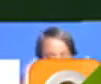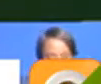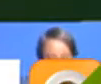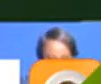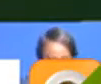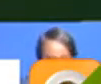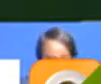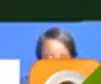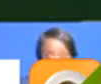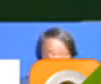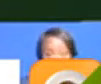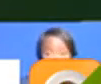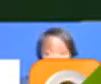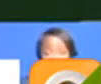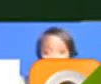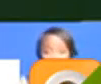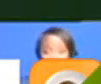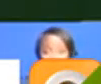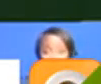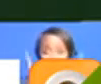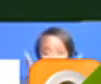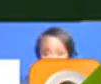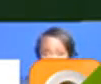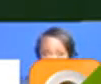Public servants across the board,